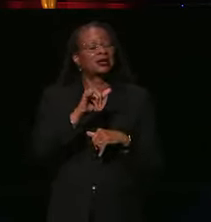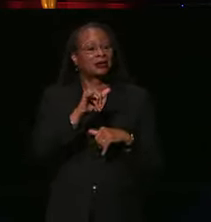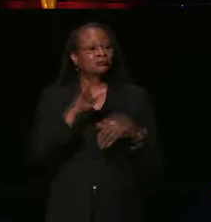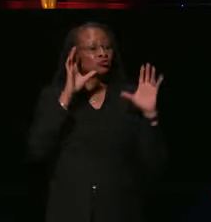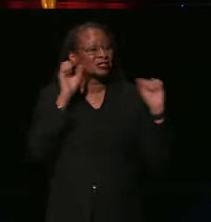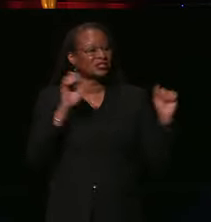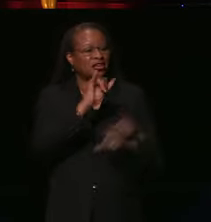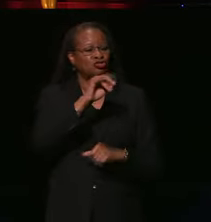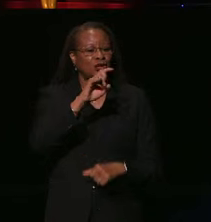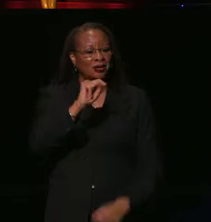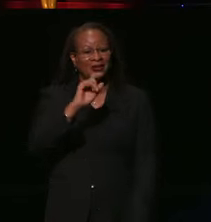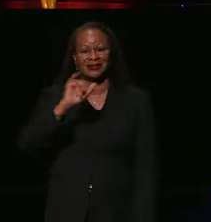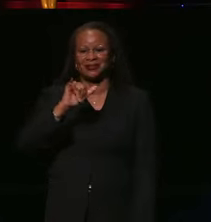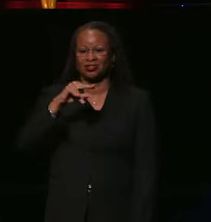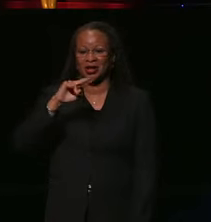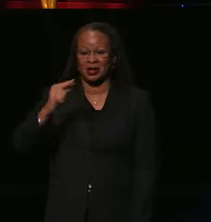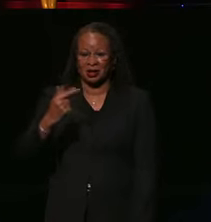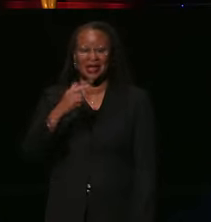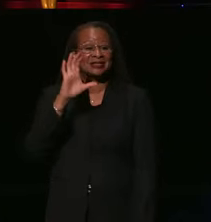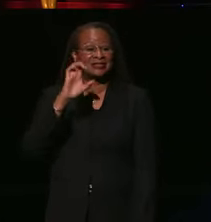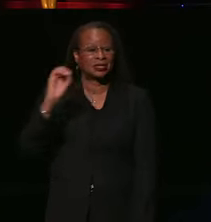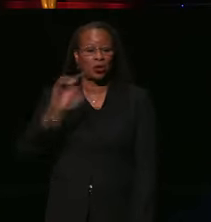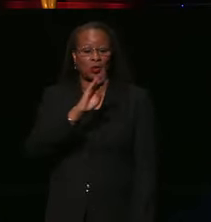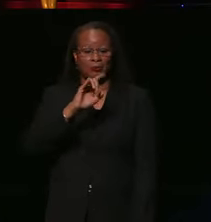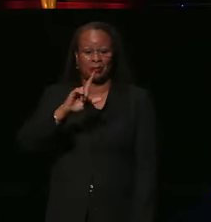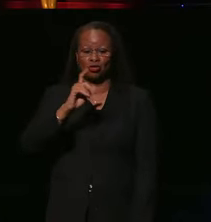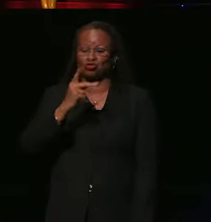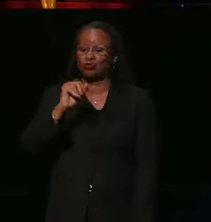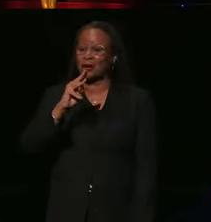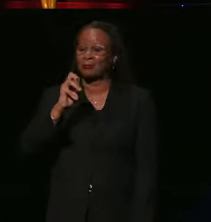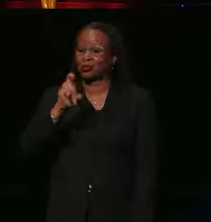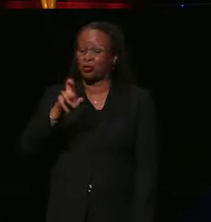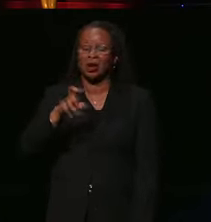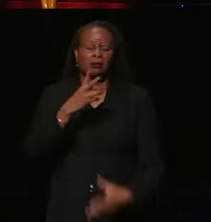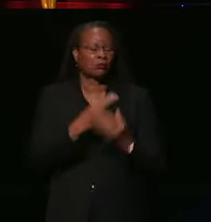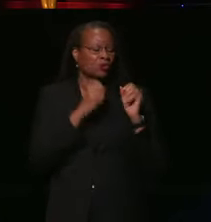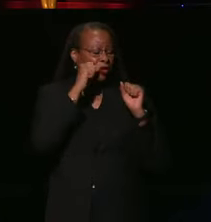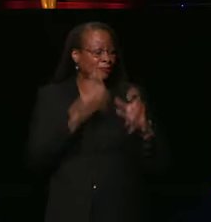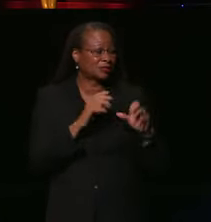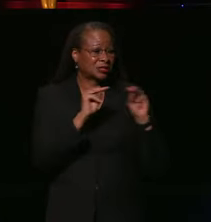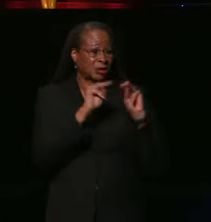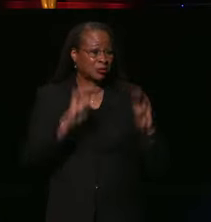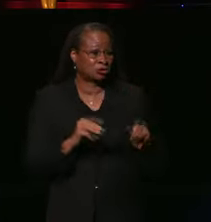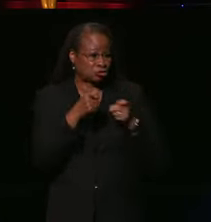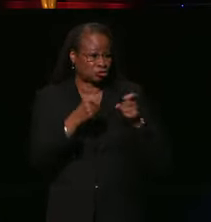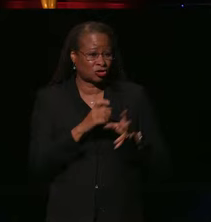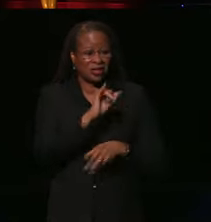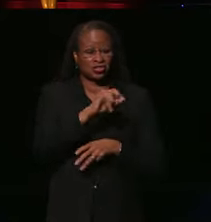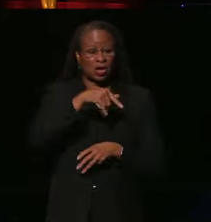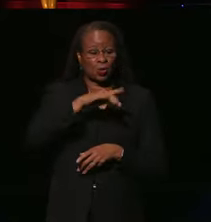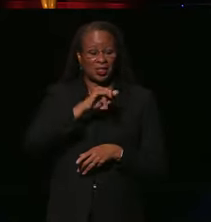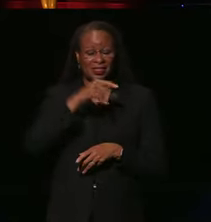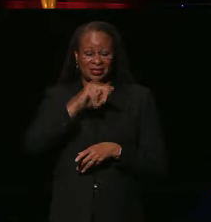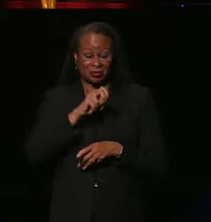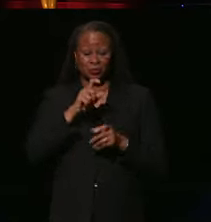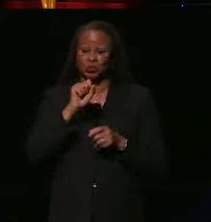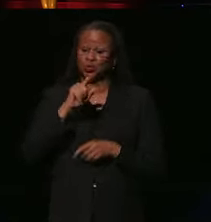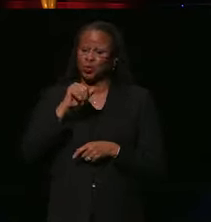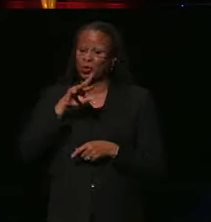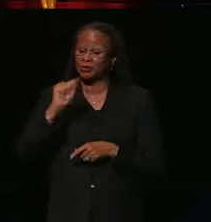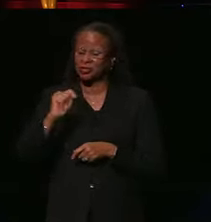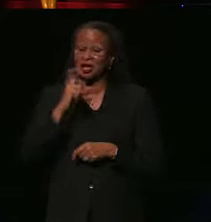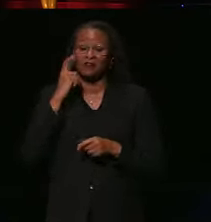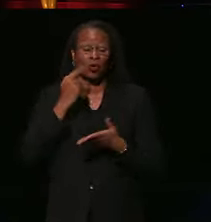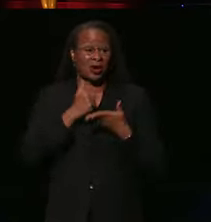Yang, our Academy CEO, Bill Kramer, both amazing, our Museum Director and President, Jacqueline Stewart, for